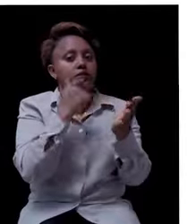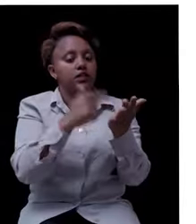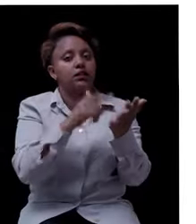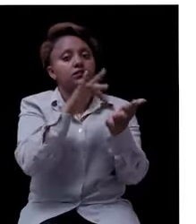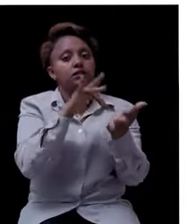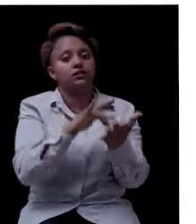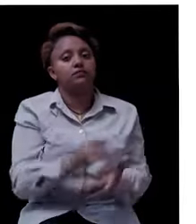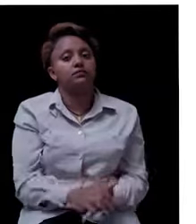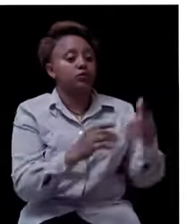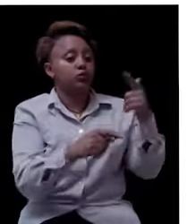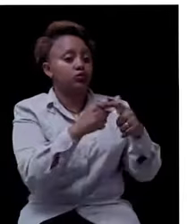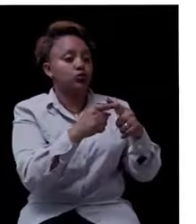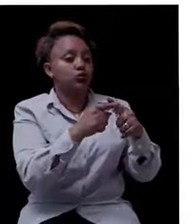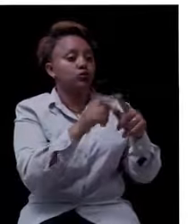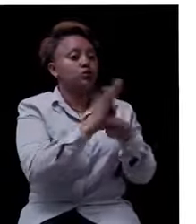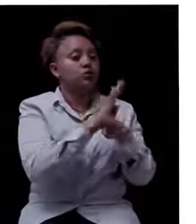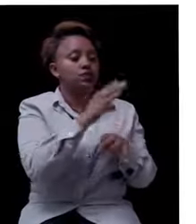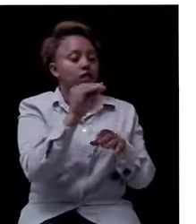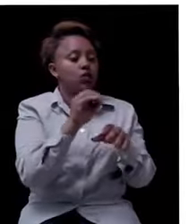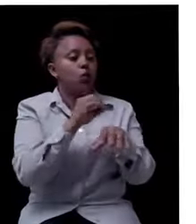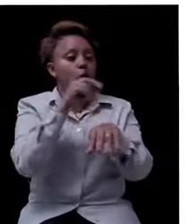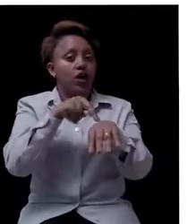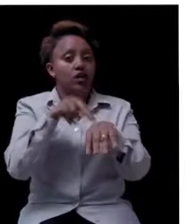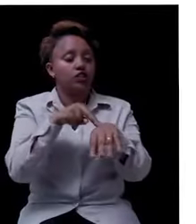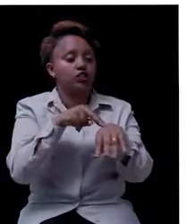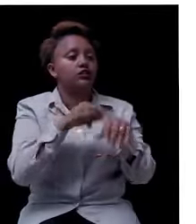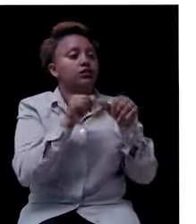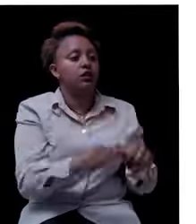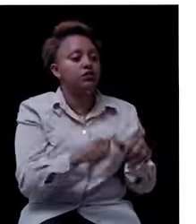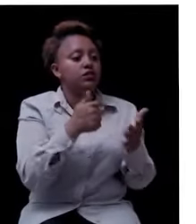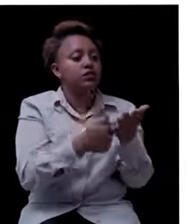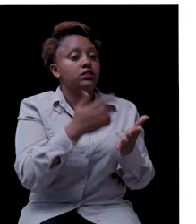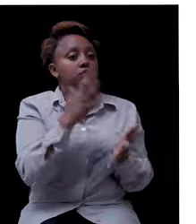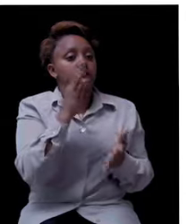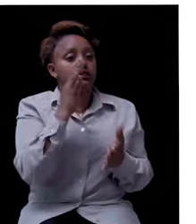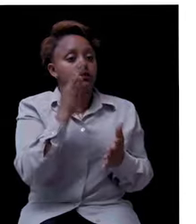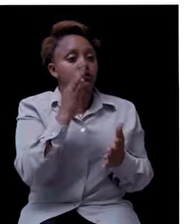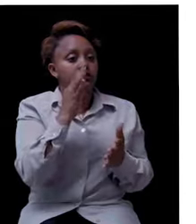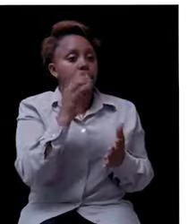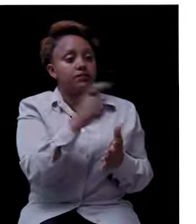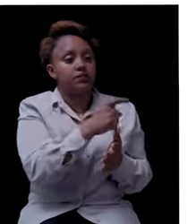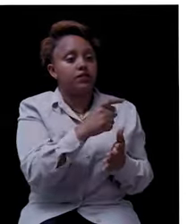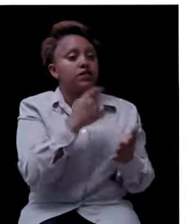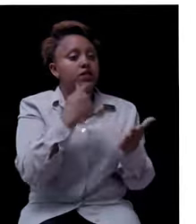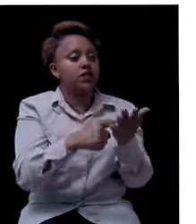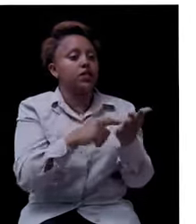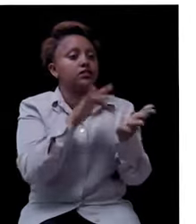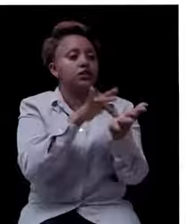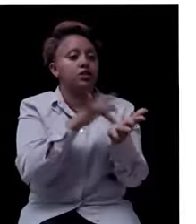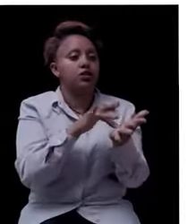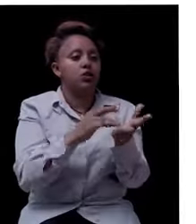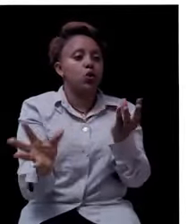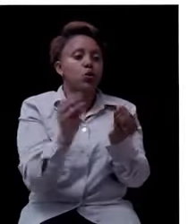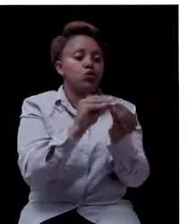organization cloud. This might be hosted on private on-site data center, although some companies host through a